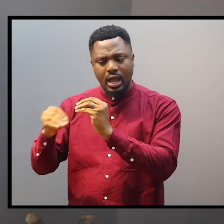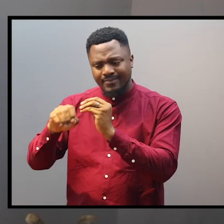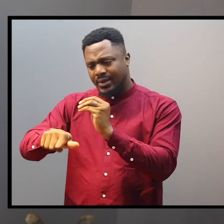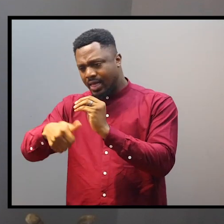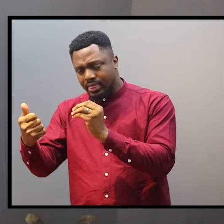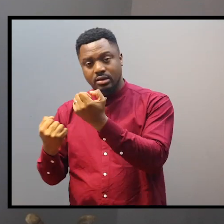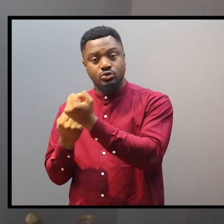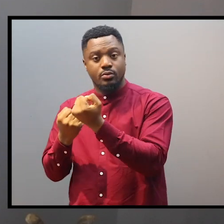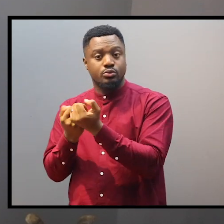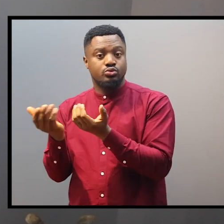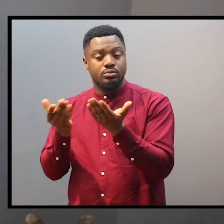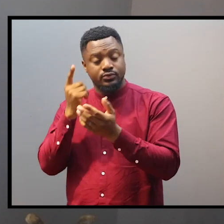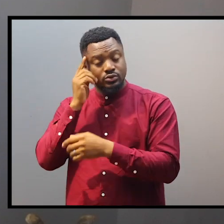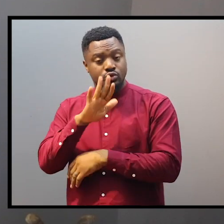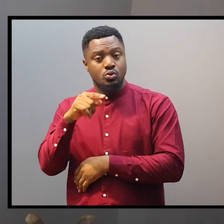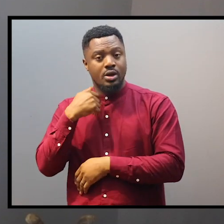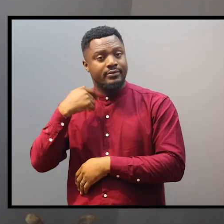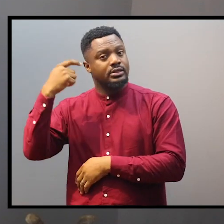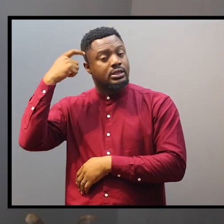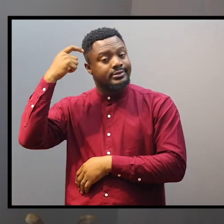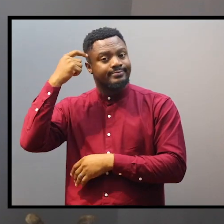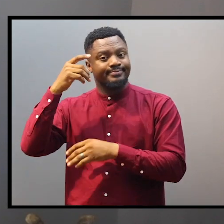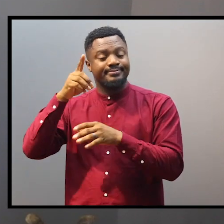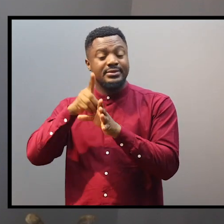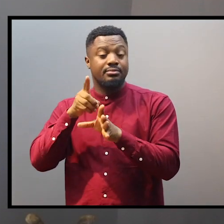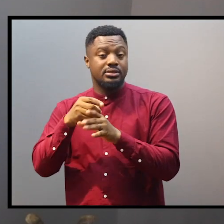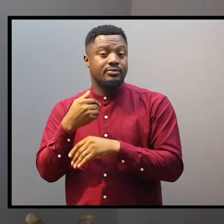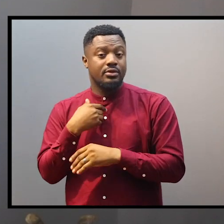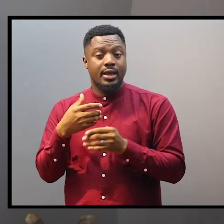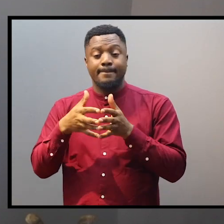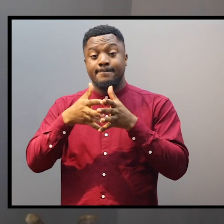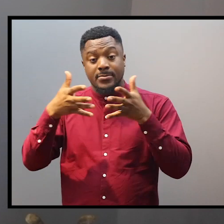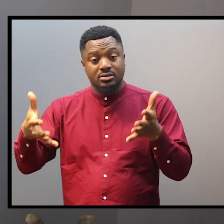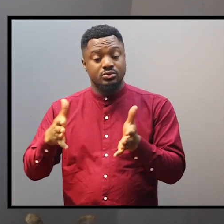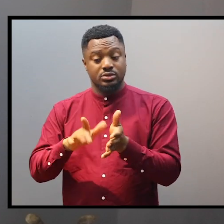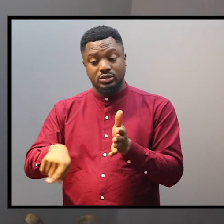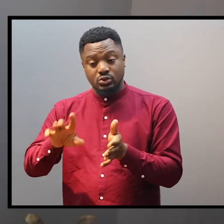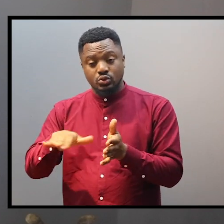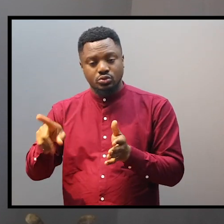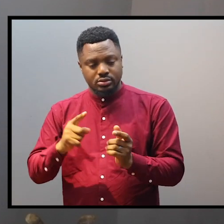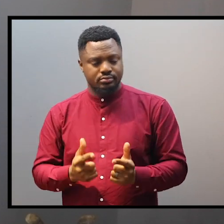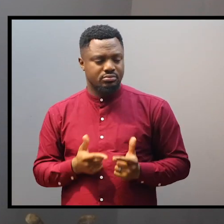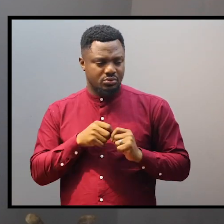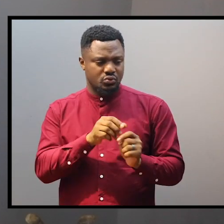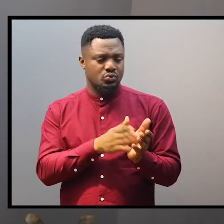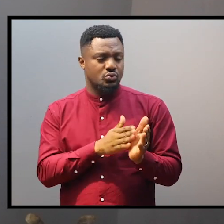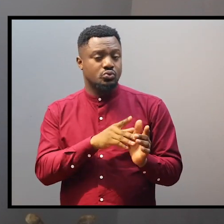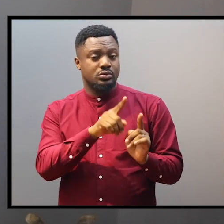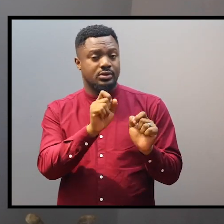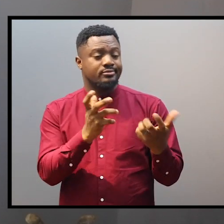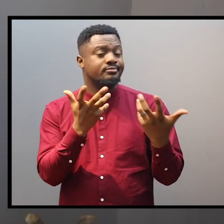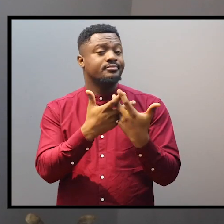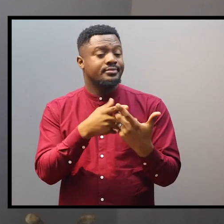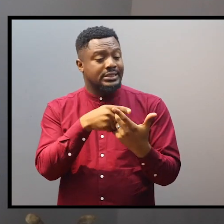have support services for children with intellectual disability. Majority of these children can survive in these kind of